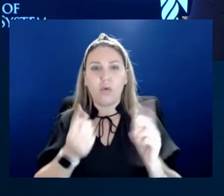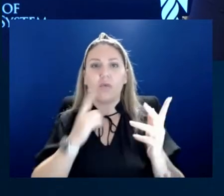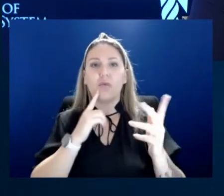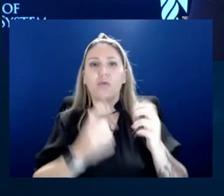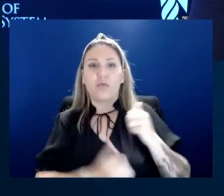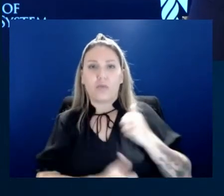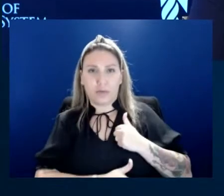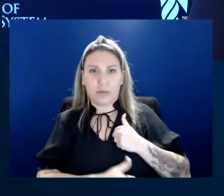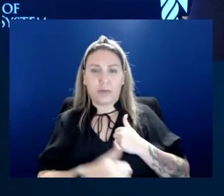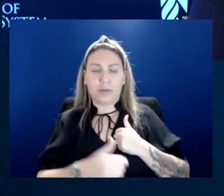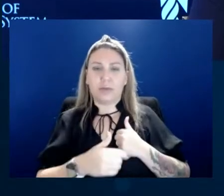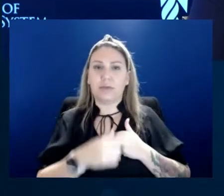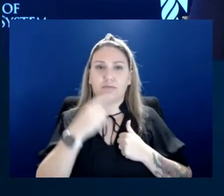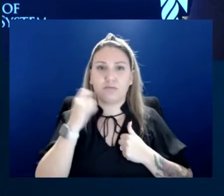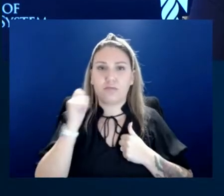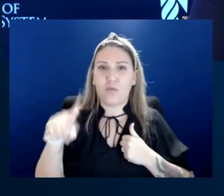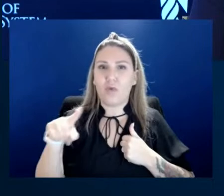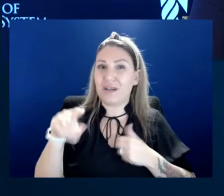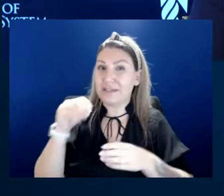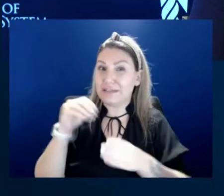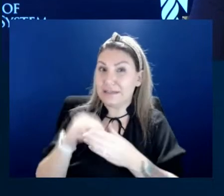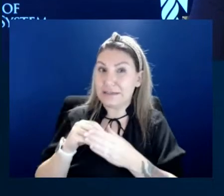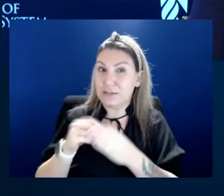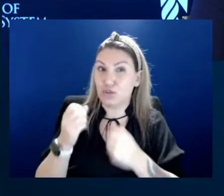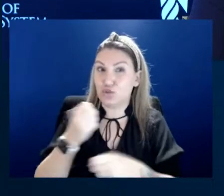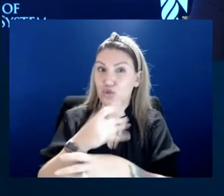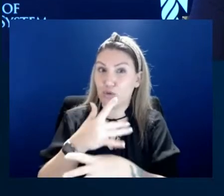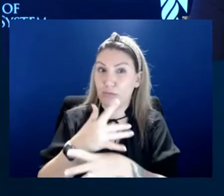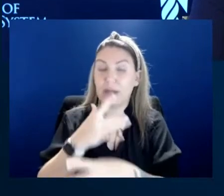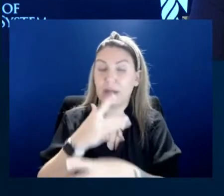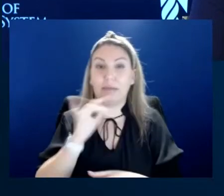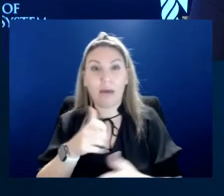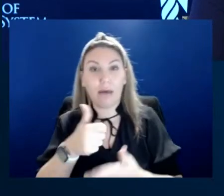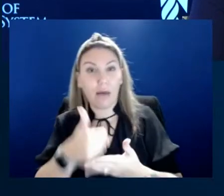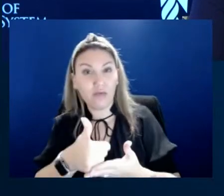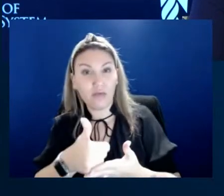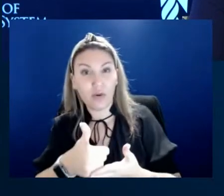in Germany. Is this helpful, and how helpful is it?